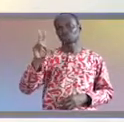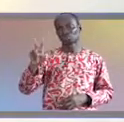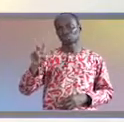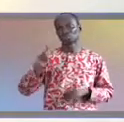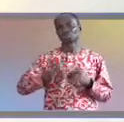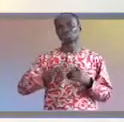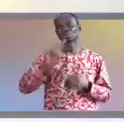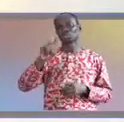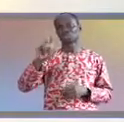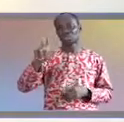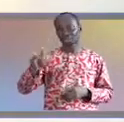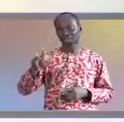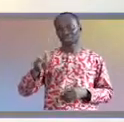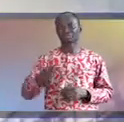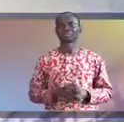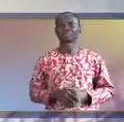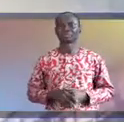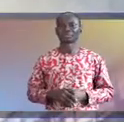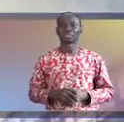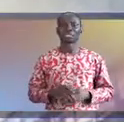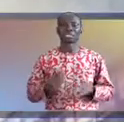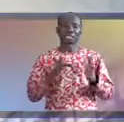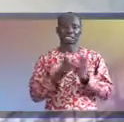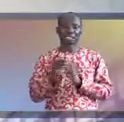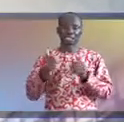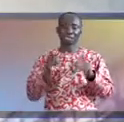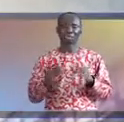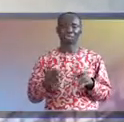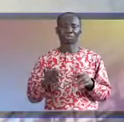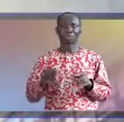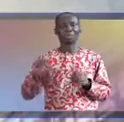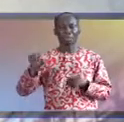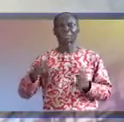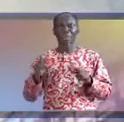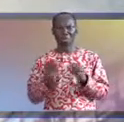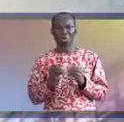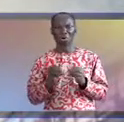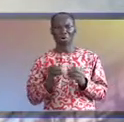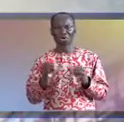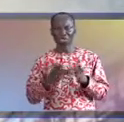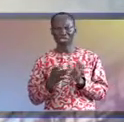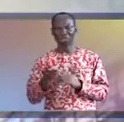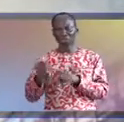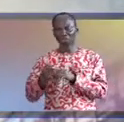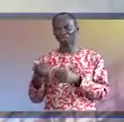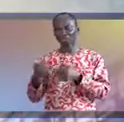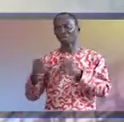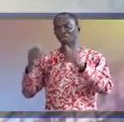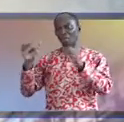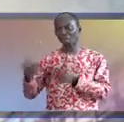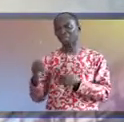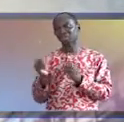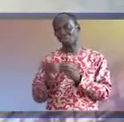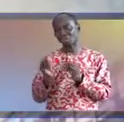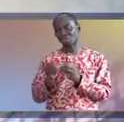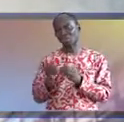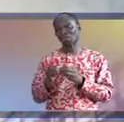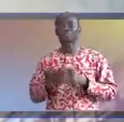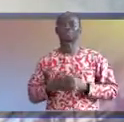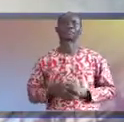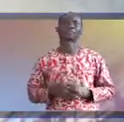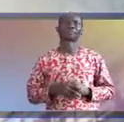disciples also baptized persons. He had not yet been crucified. So this particular baptism